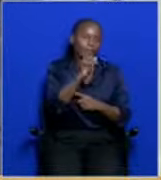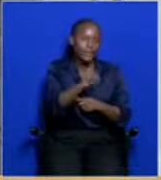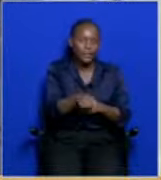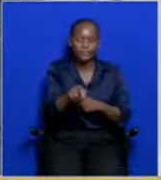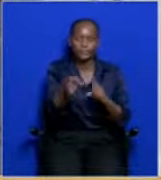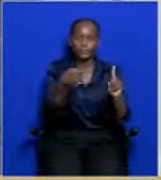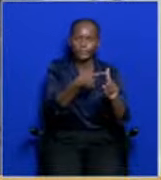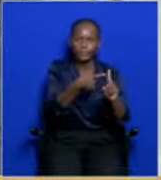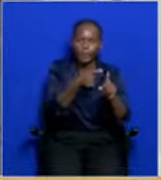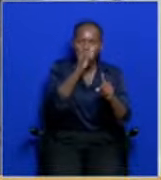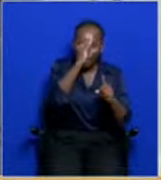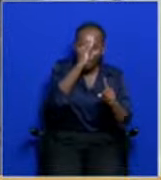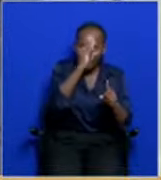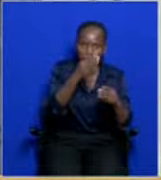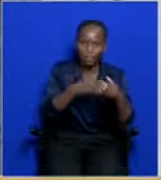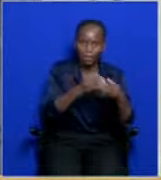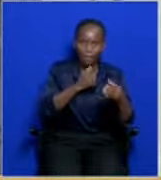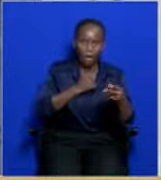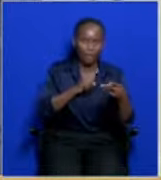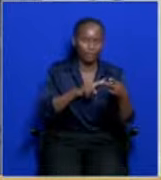Park. So